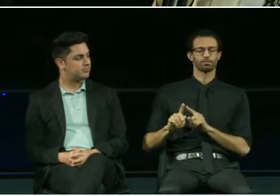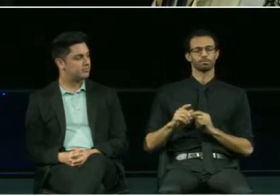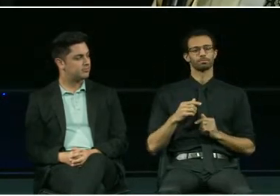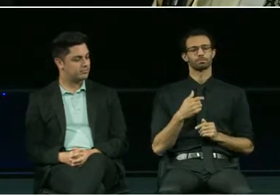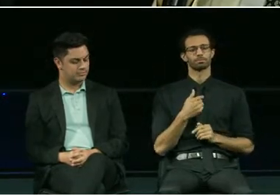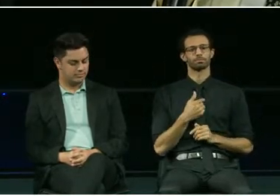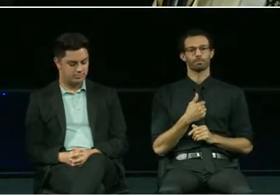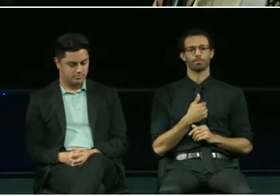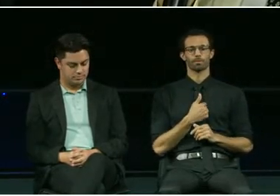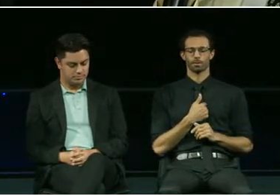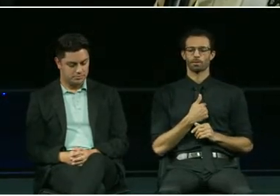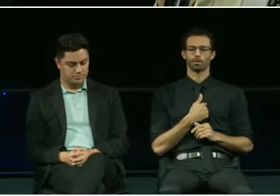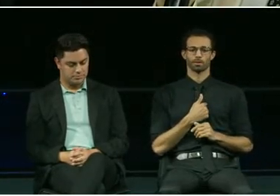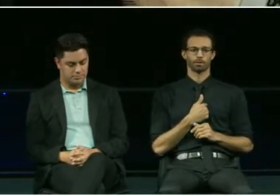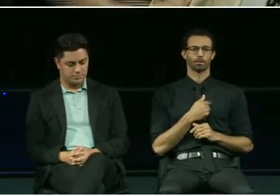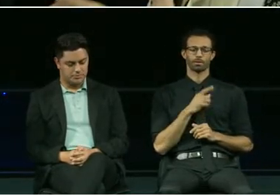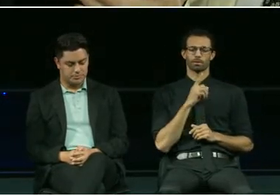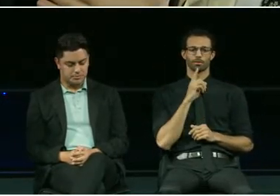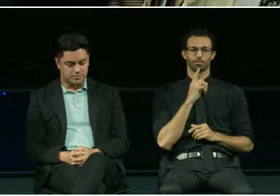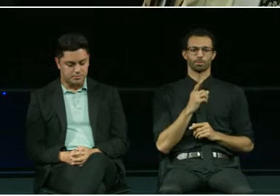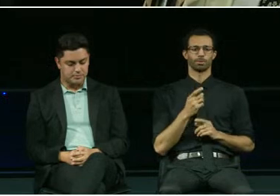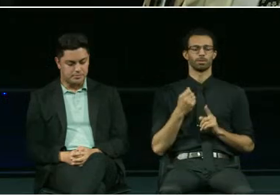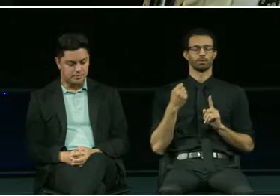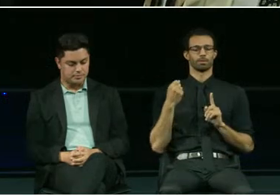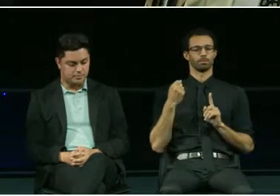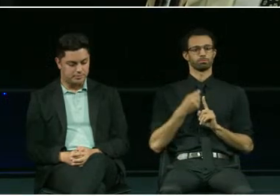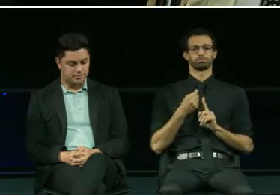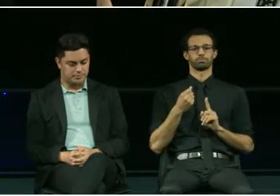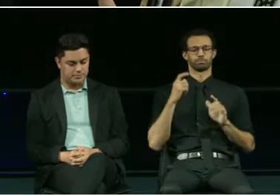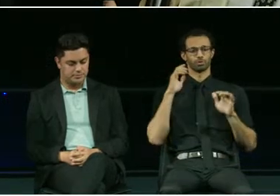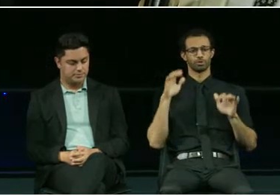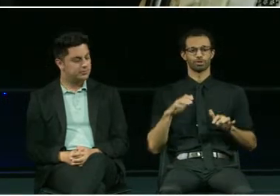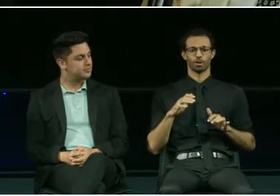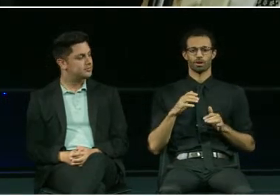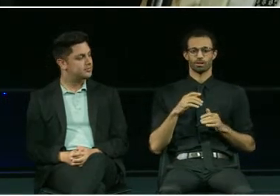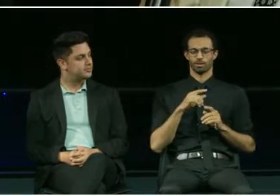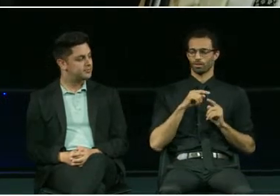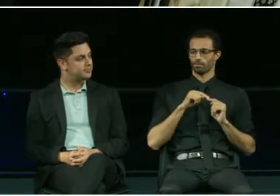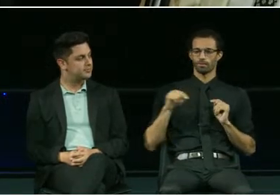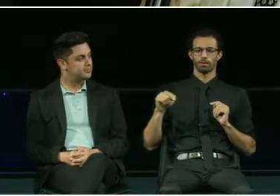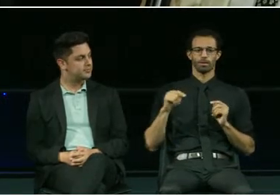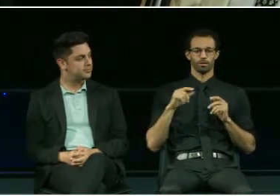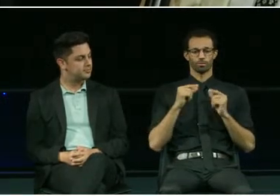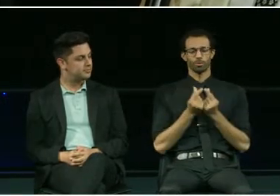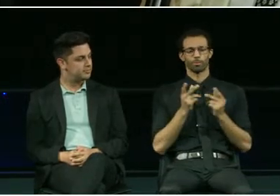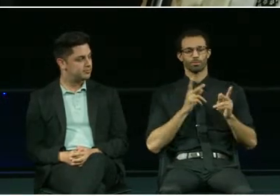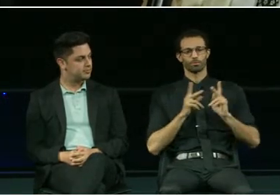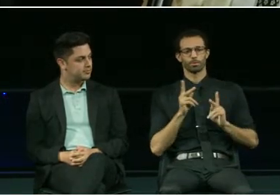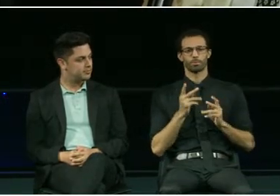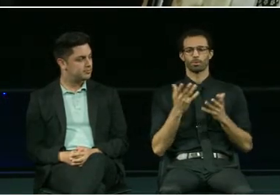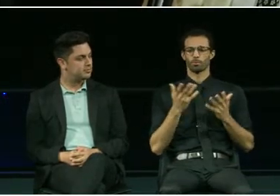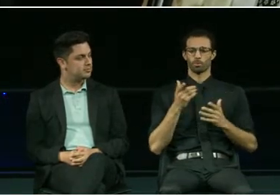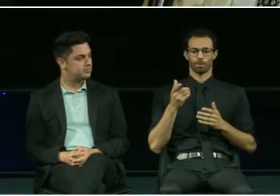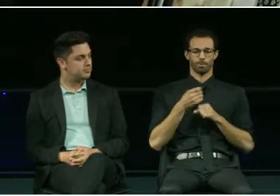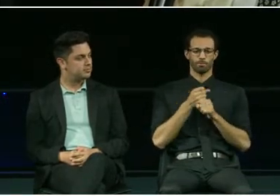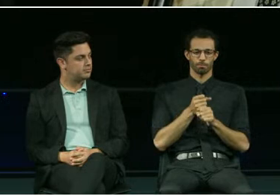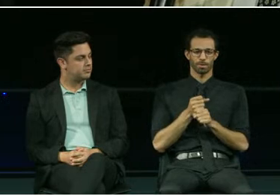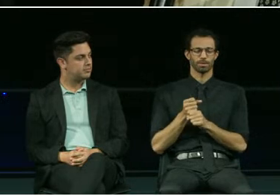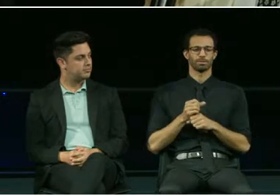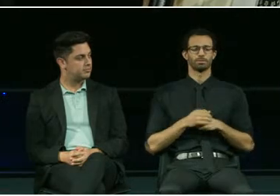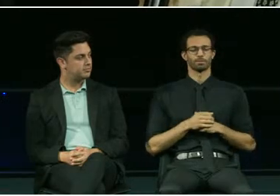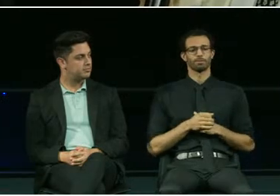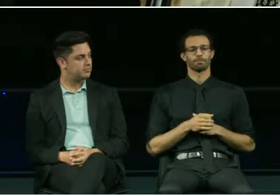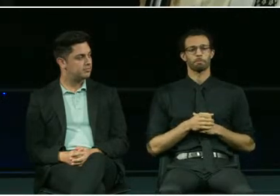really am so blown away by this selection and this group of people and what they've created. And